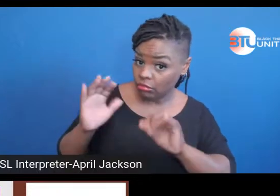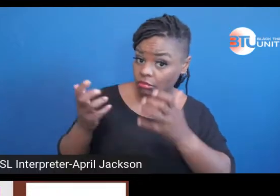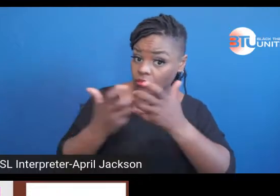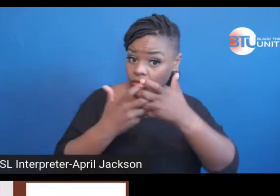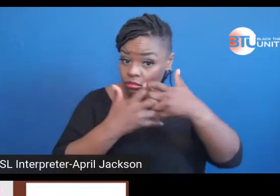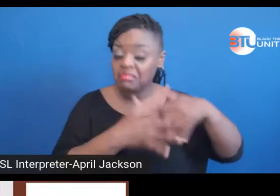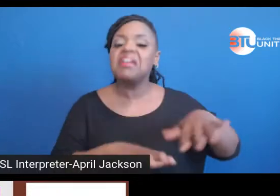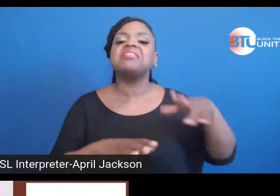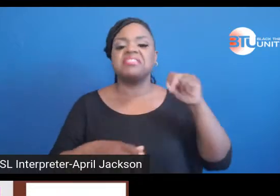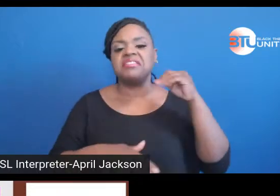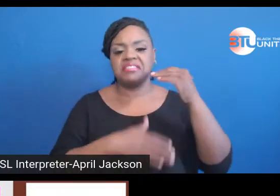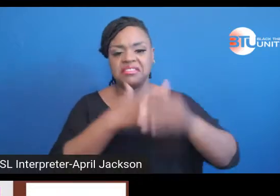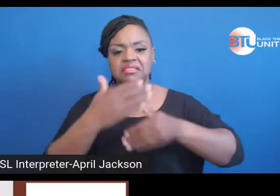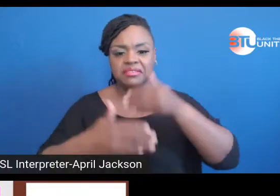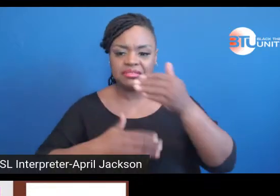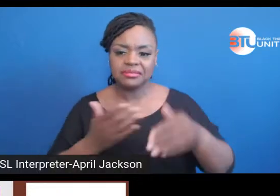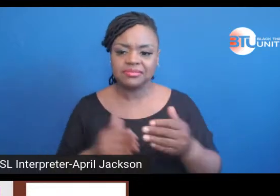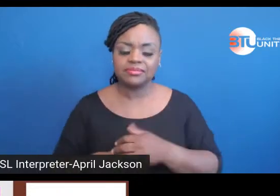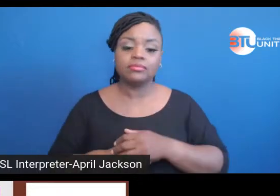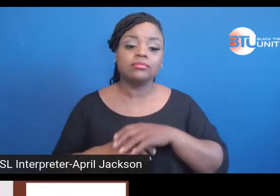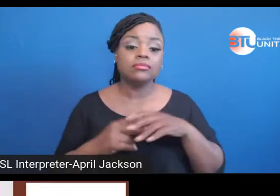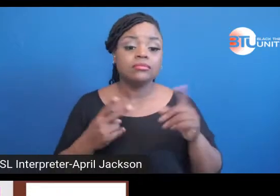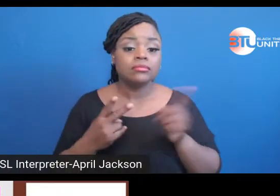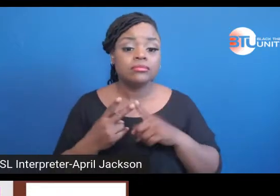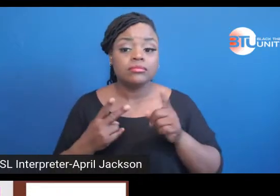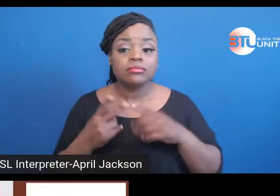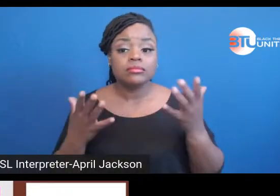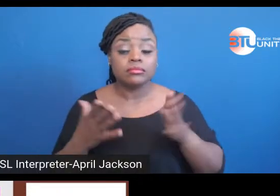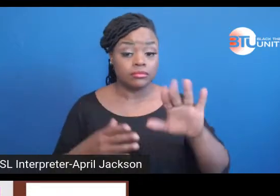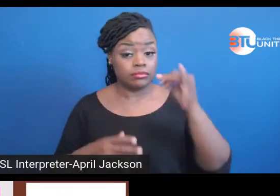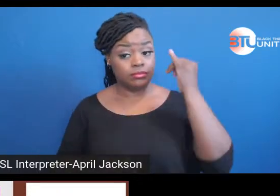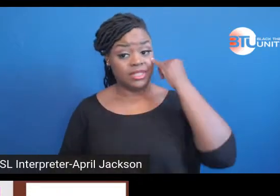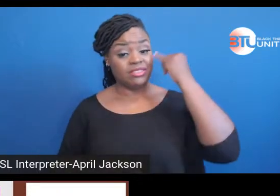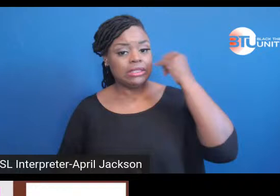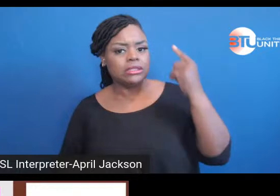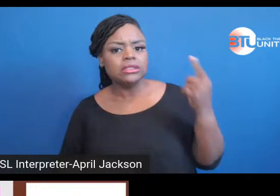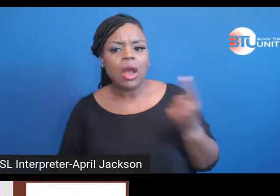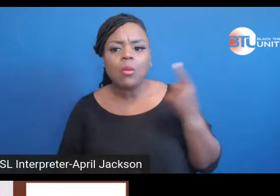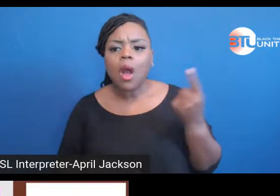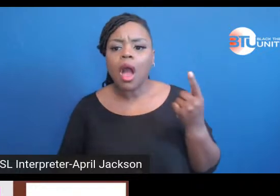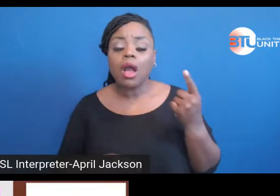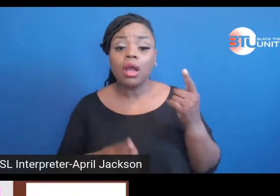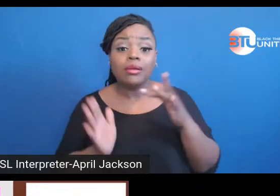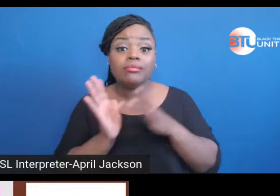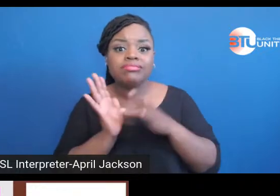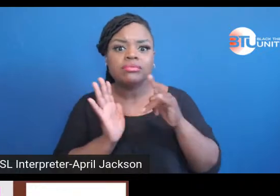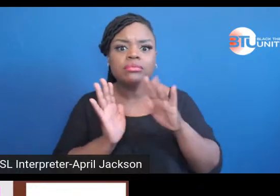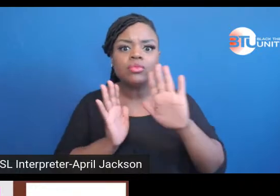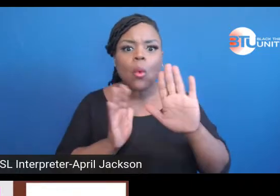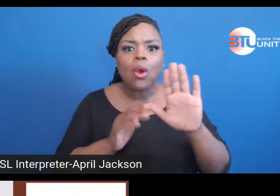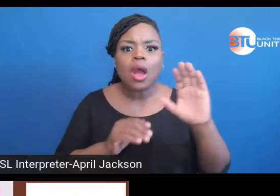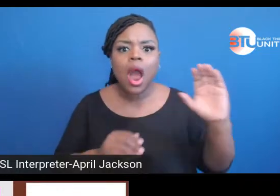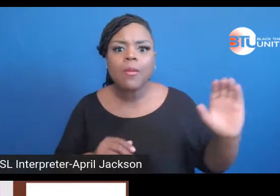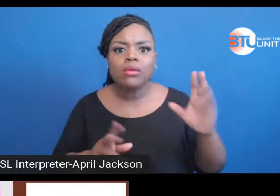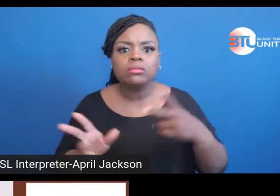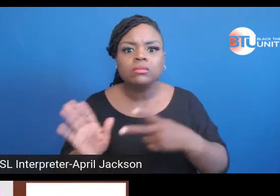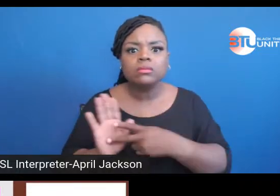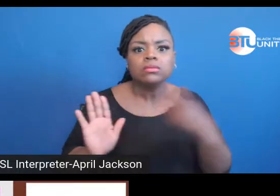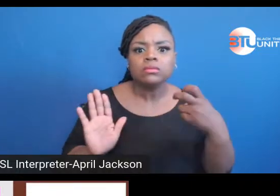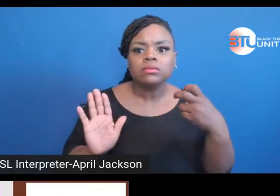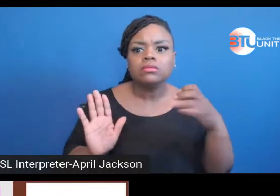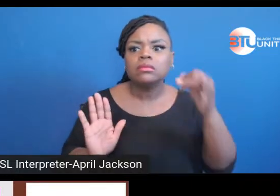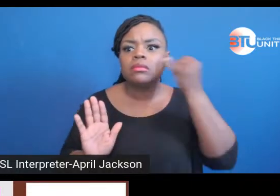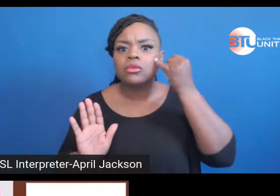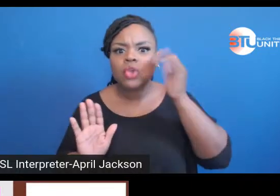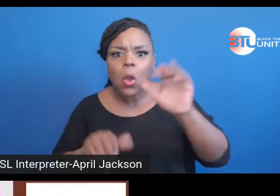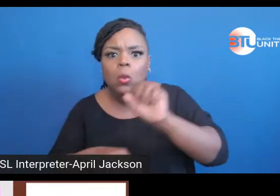Secondly, if someone does infringe on your copyright, meaning someone does something with your work without your